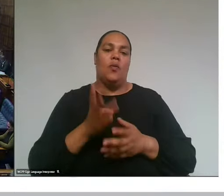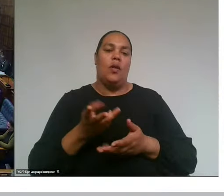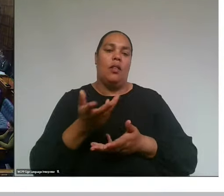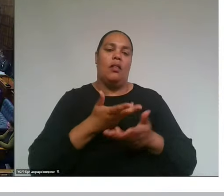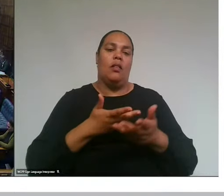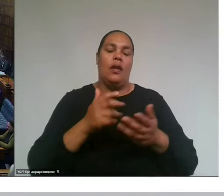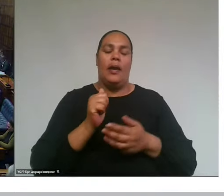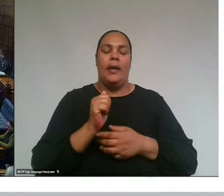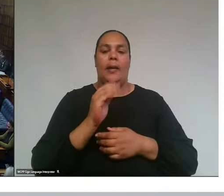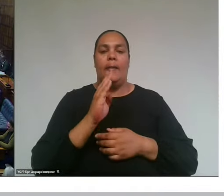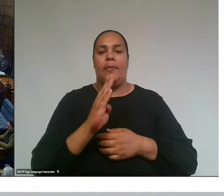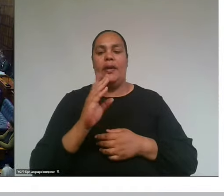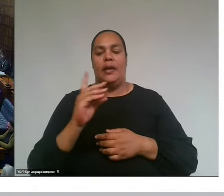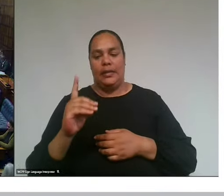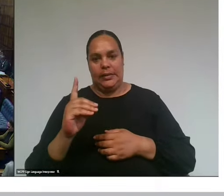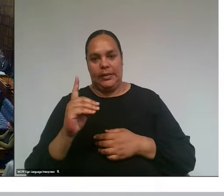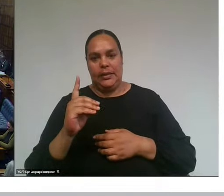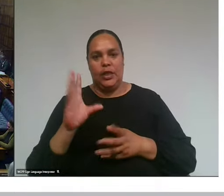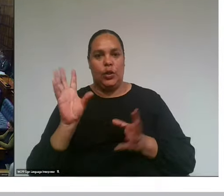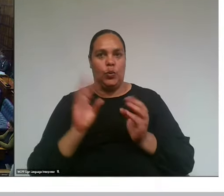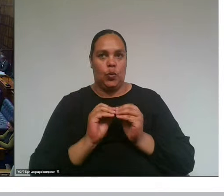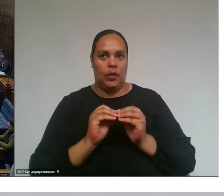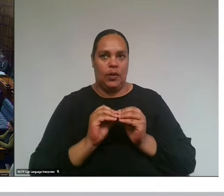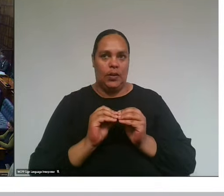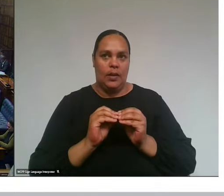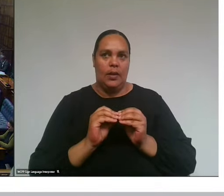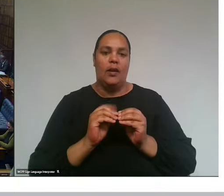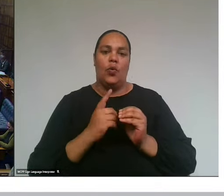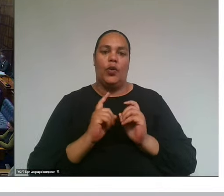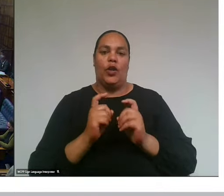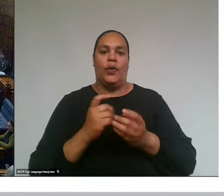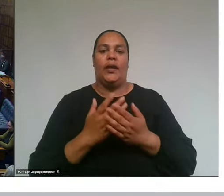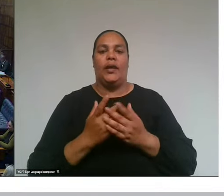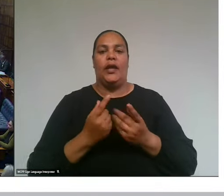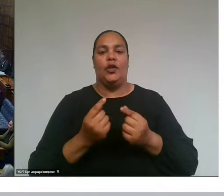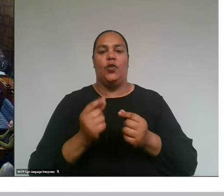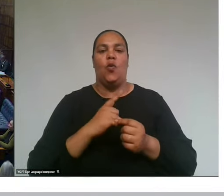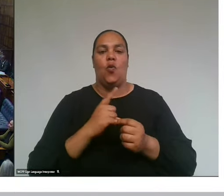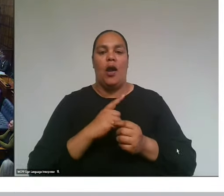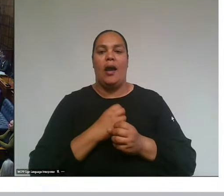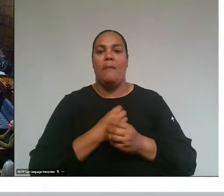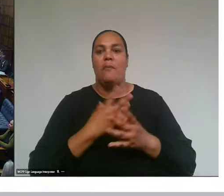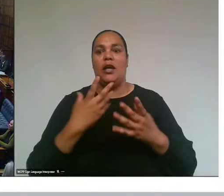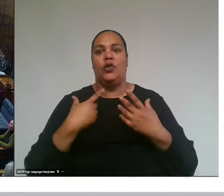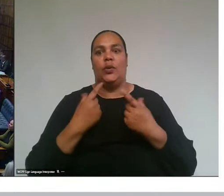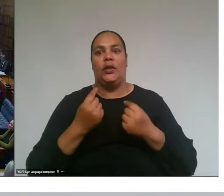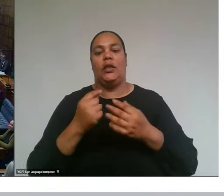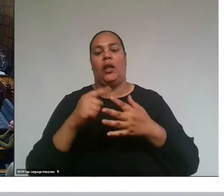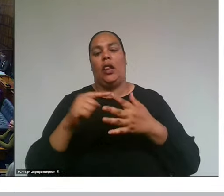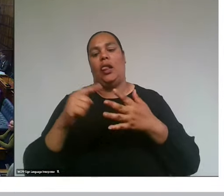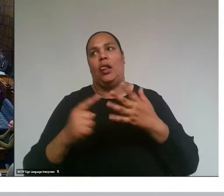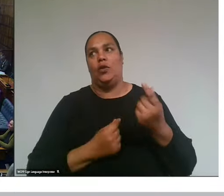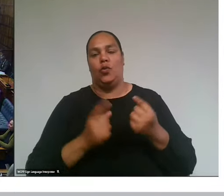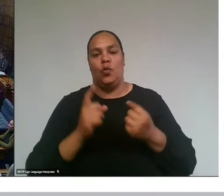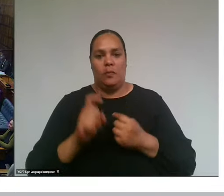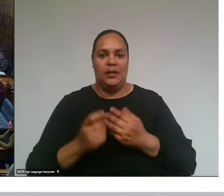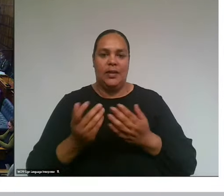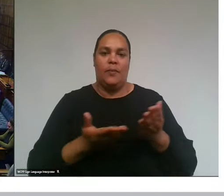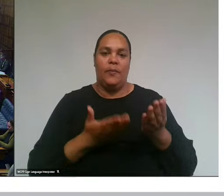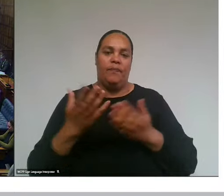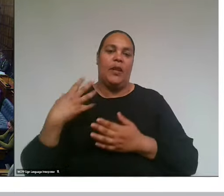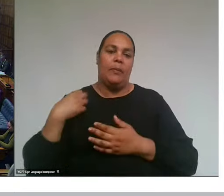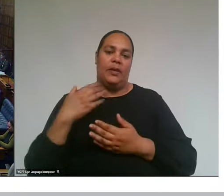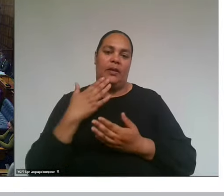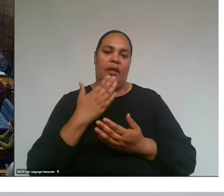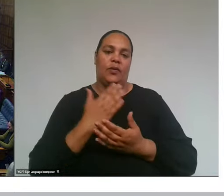a B and D um in total so that we can move a bit quicker today given how much we have to get through with that I'll hand over to the minister